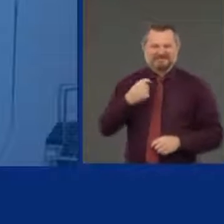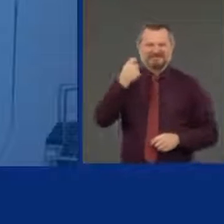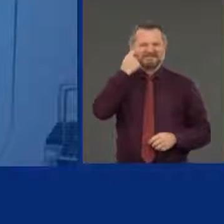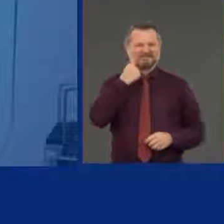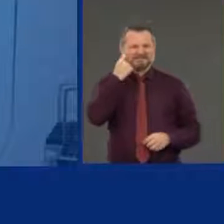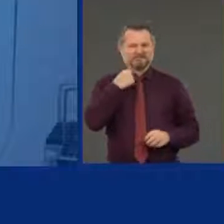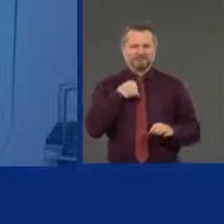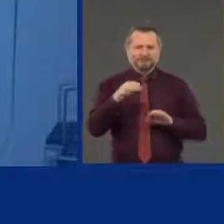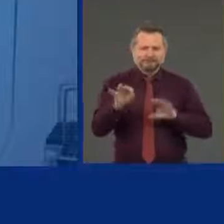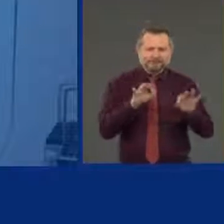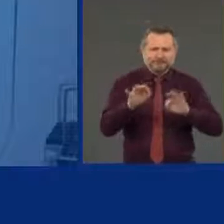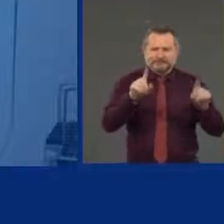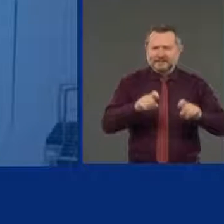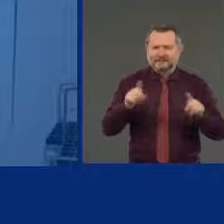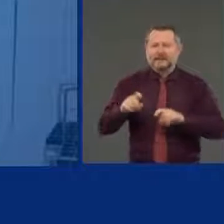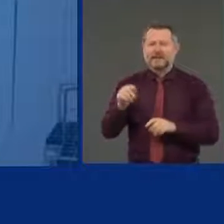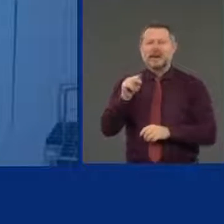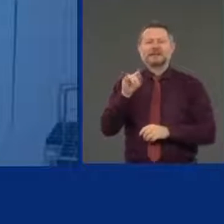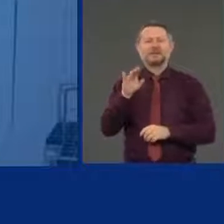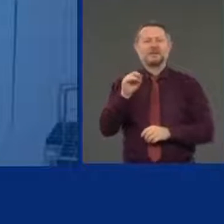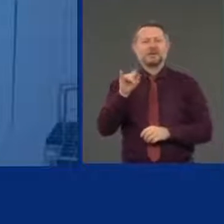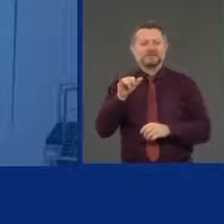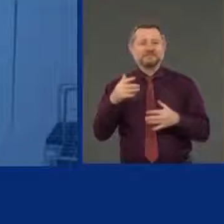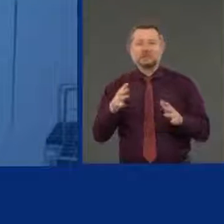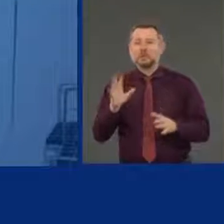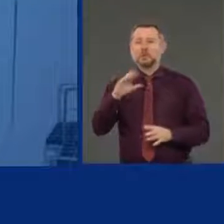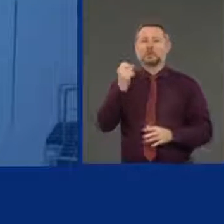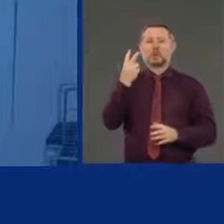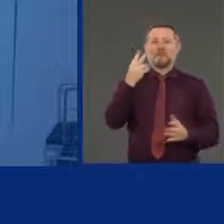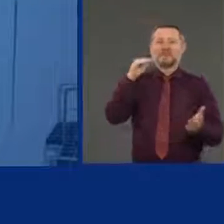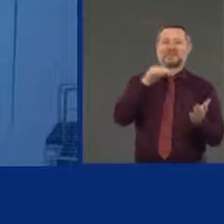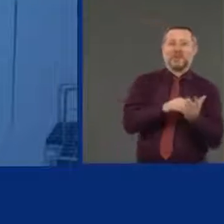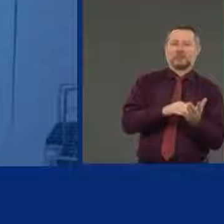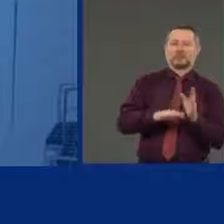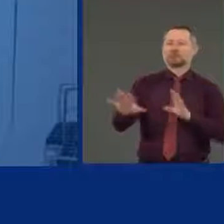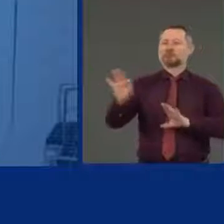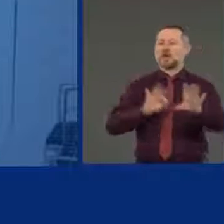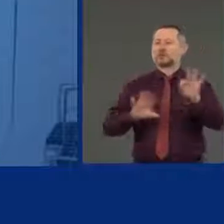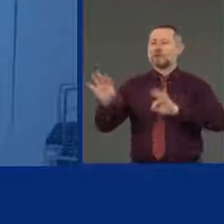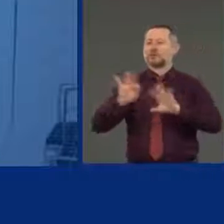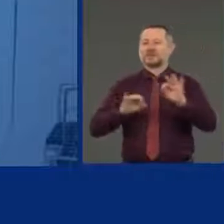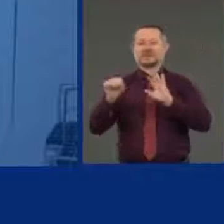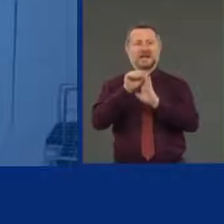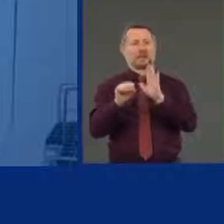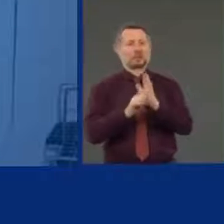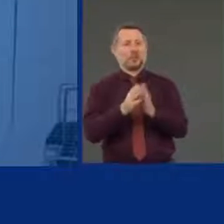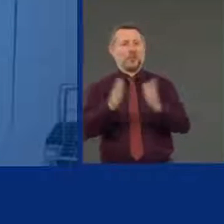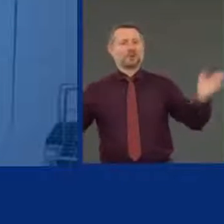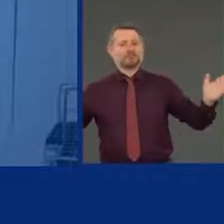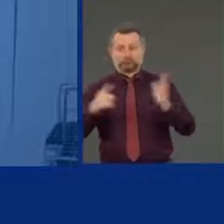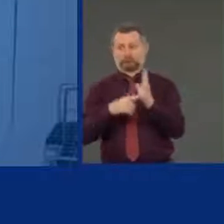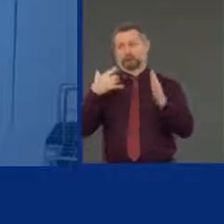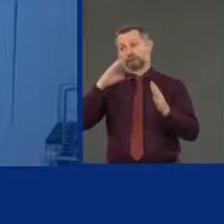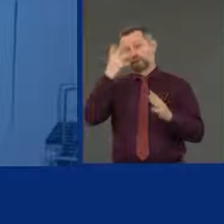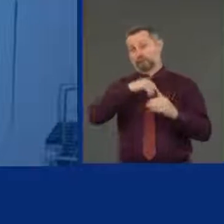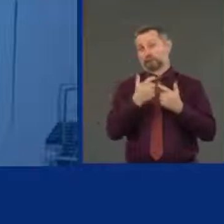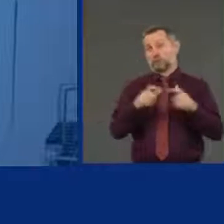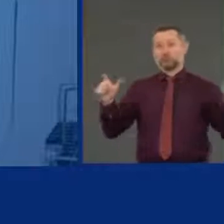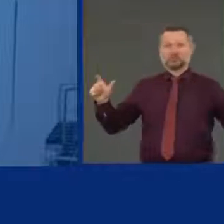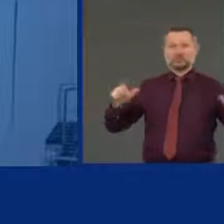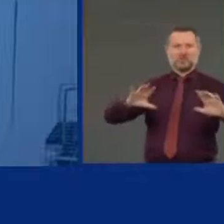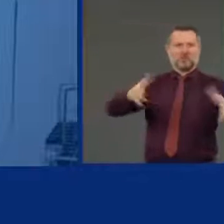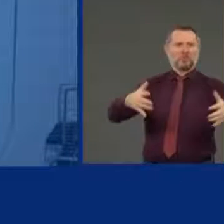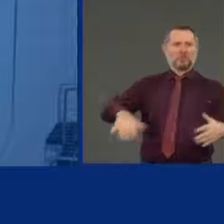on antibody tests, 12,000 test sample, which is a very large sample, right, all across the